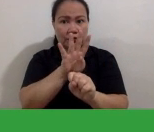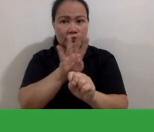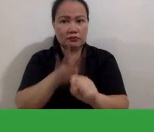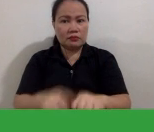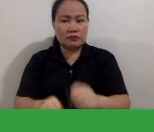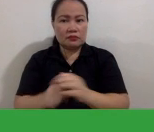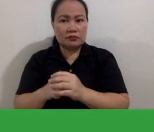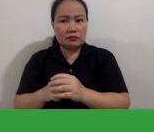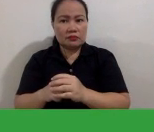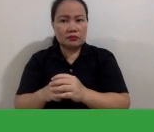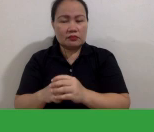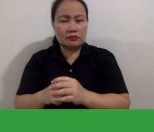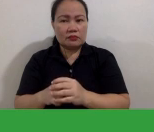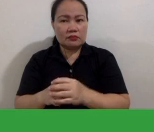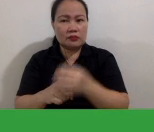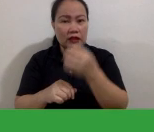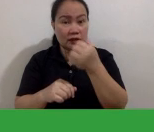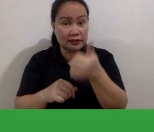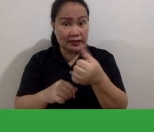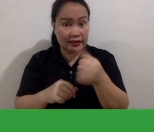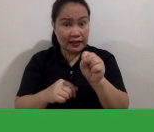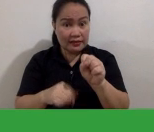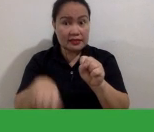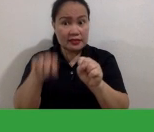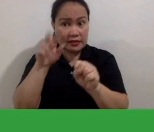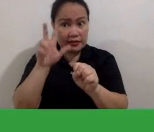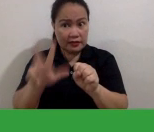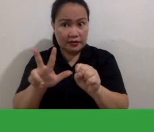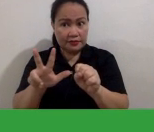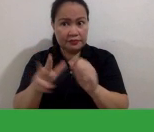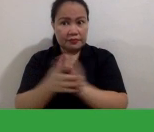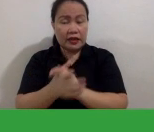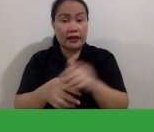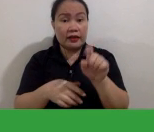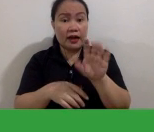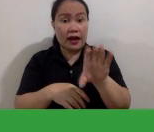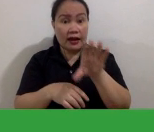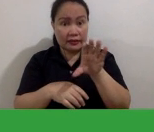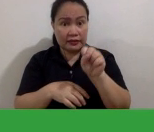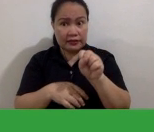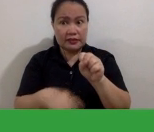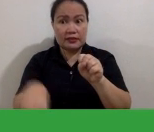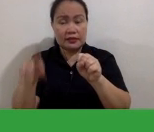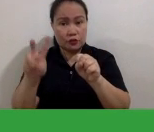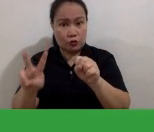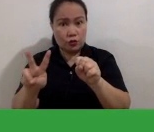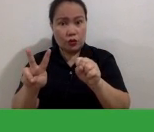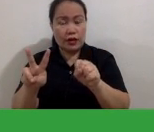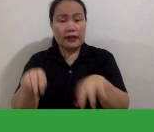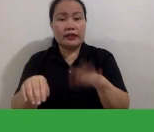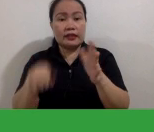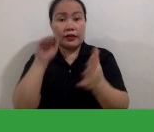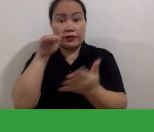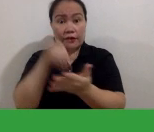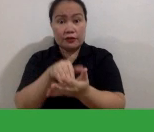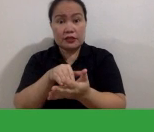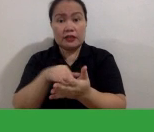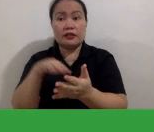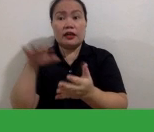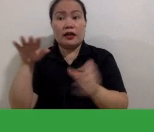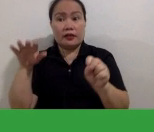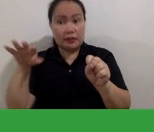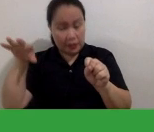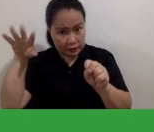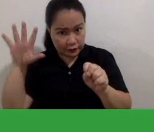natin. Ang tens natin ay 3. Ang hundreds natin ay 2. Ang thousands natin ay